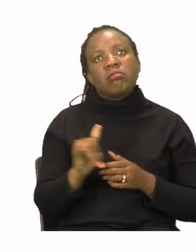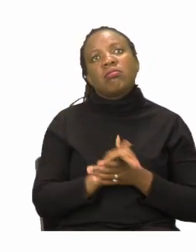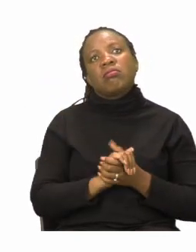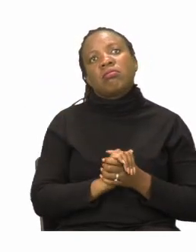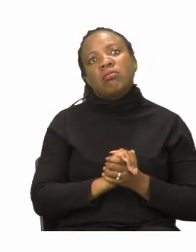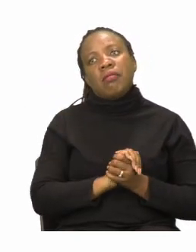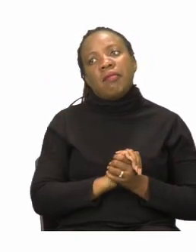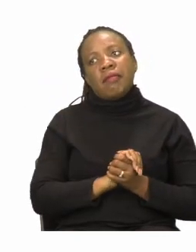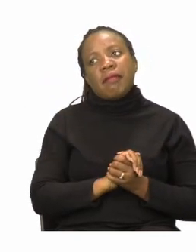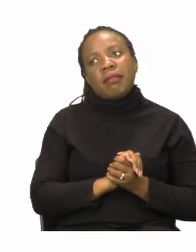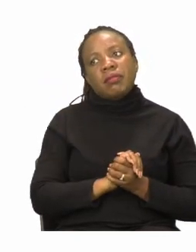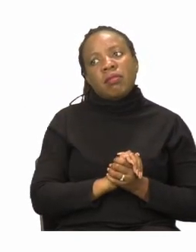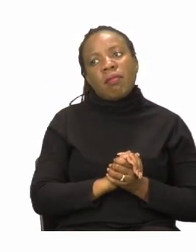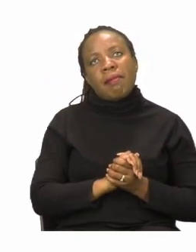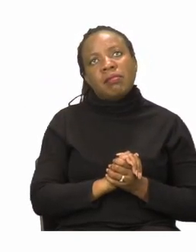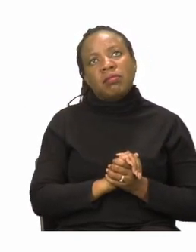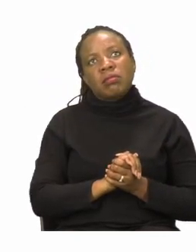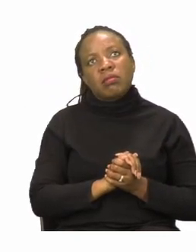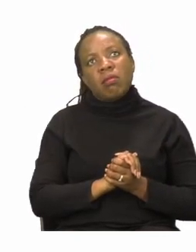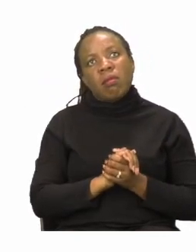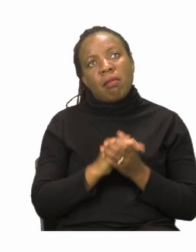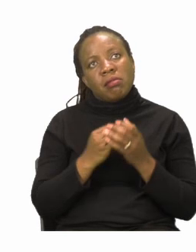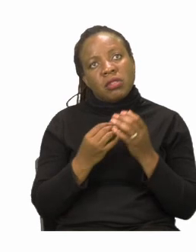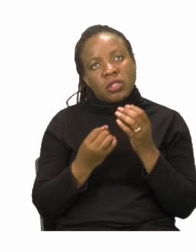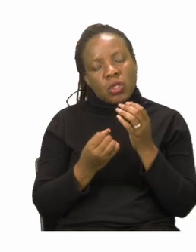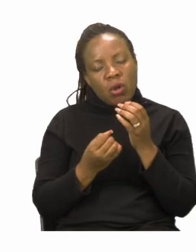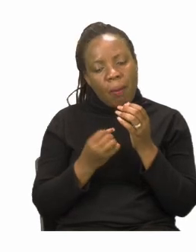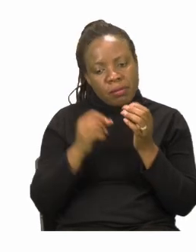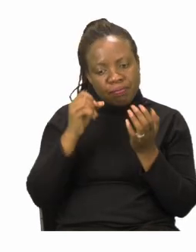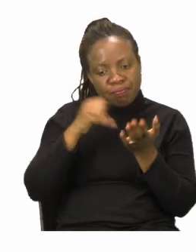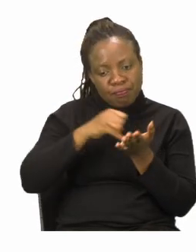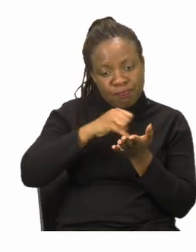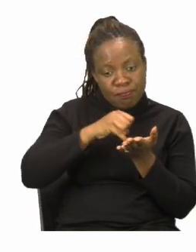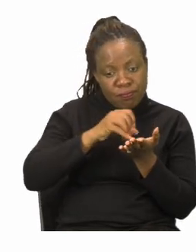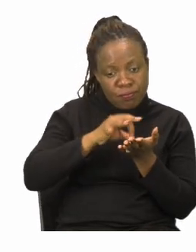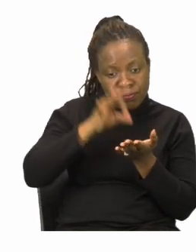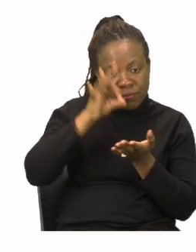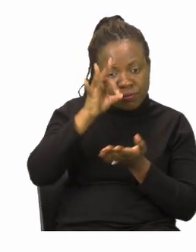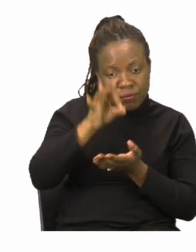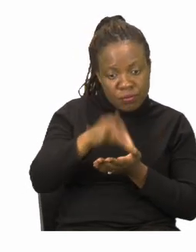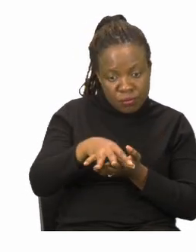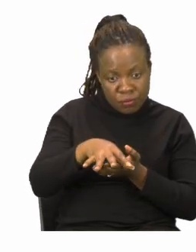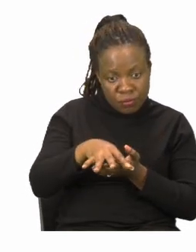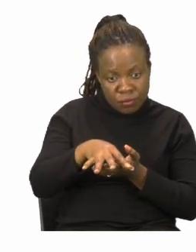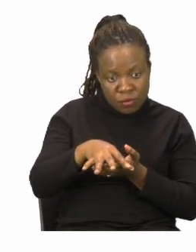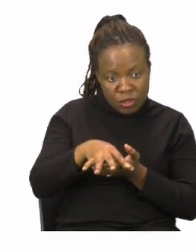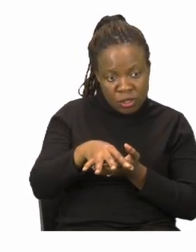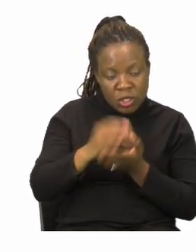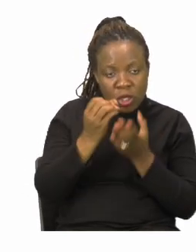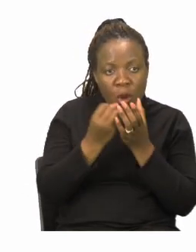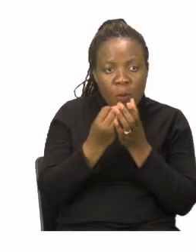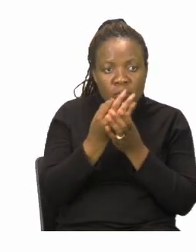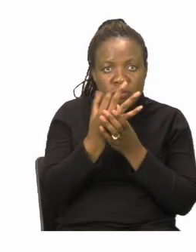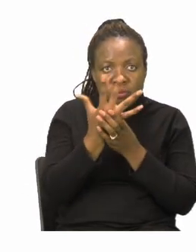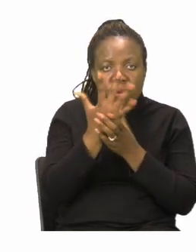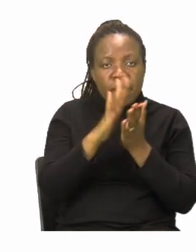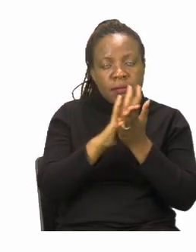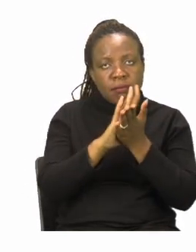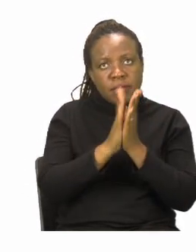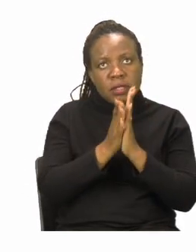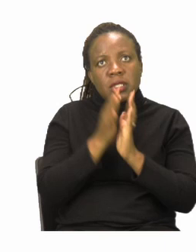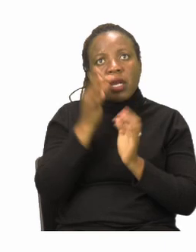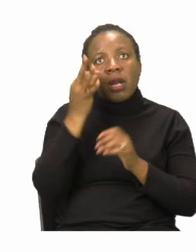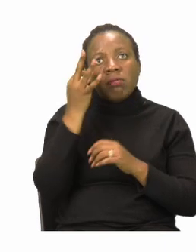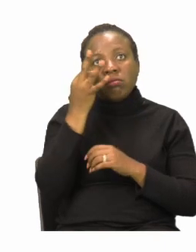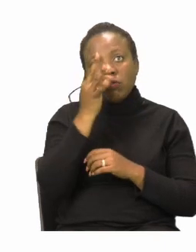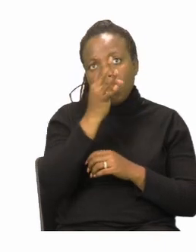Now when you plant a seed, then it will grow into a flower. Now what you have to